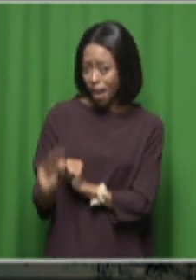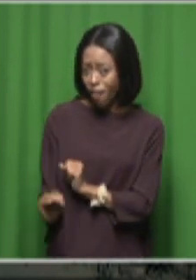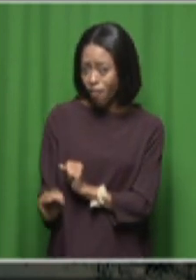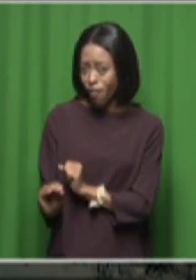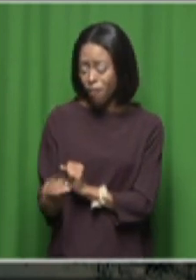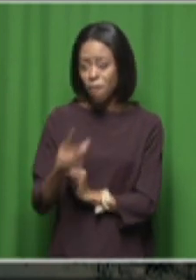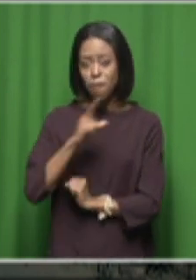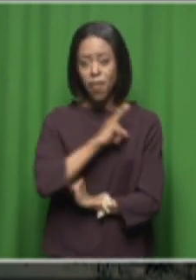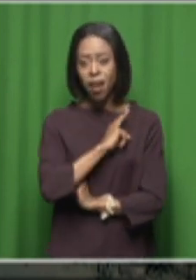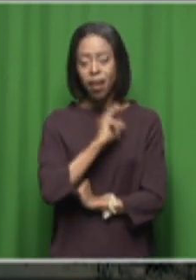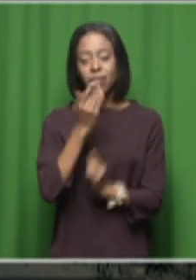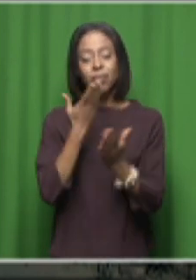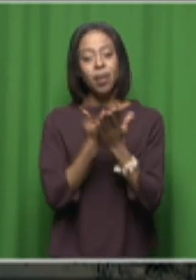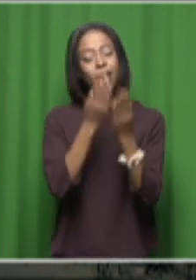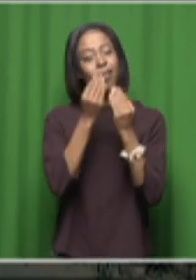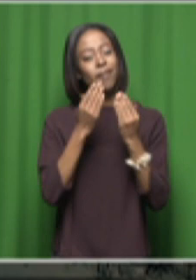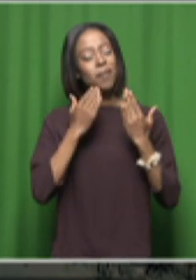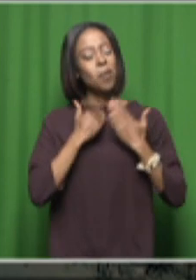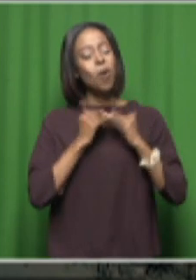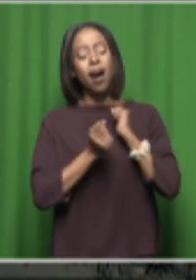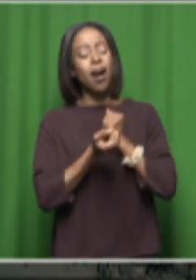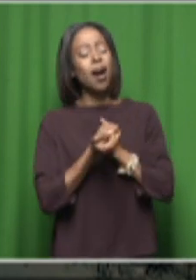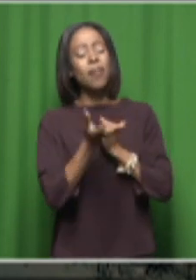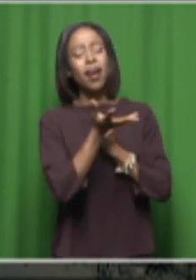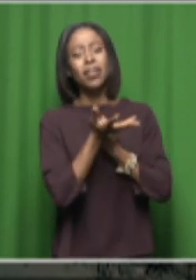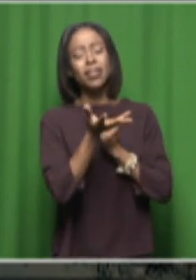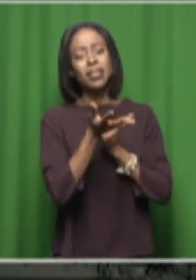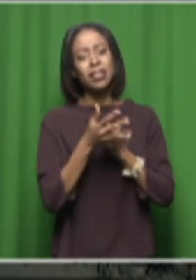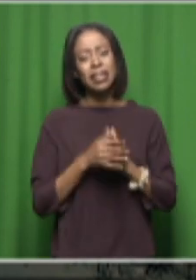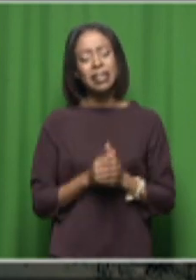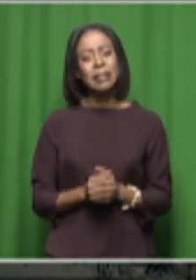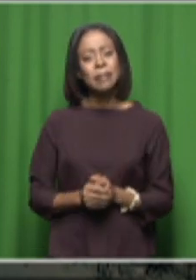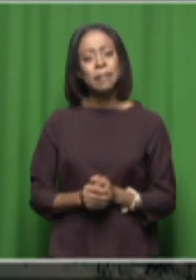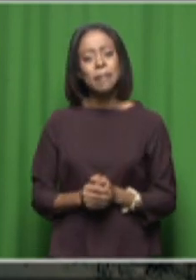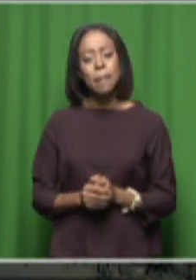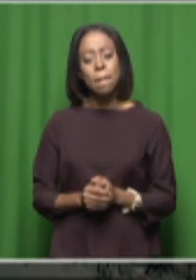to actually tell us what is happening?